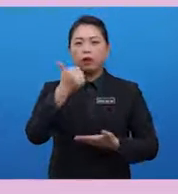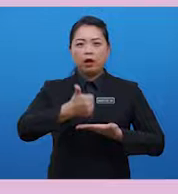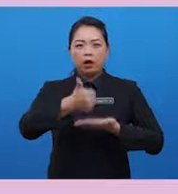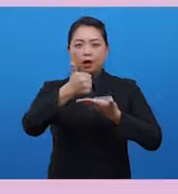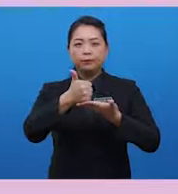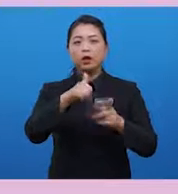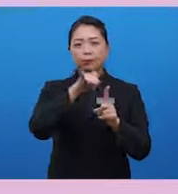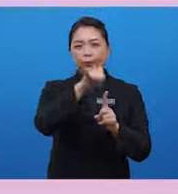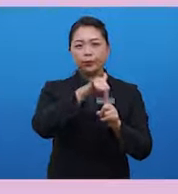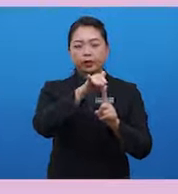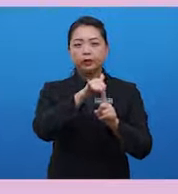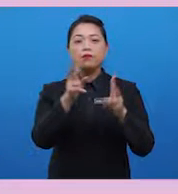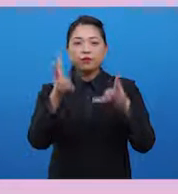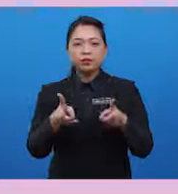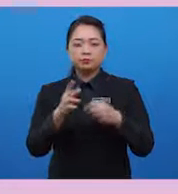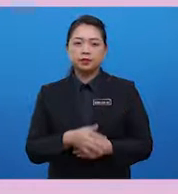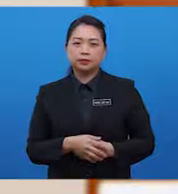a bullied victim.